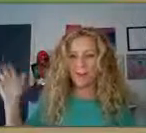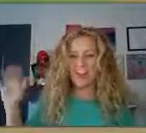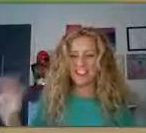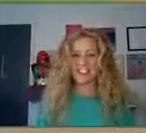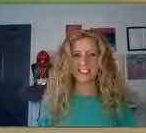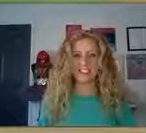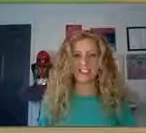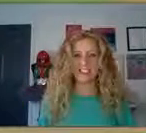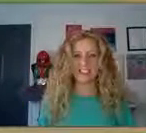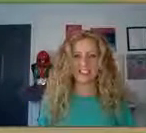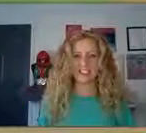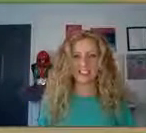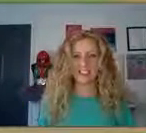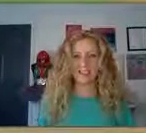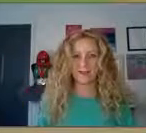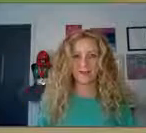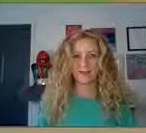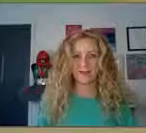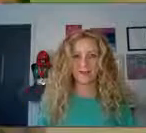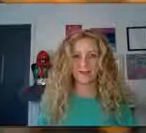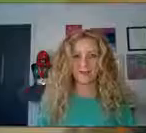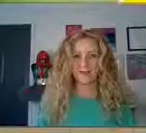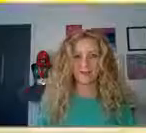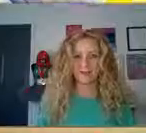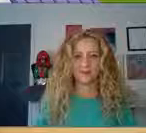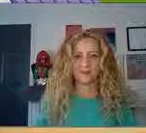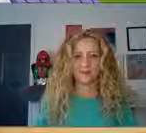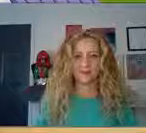Emily. Come on, friends, let's go.